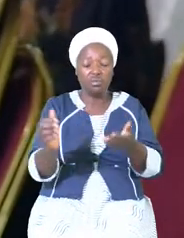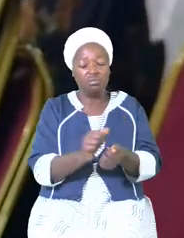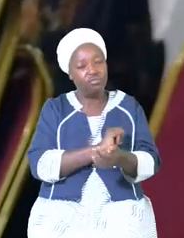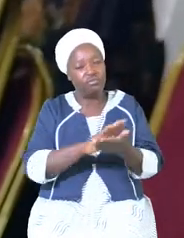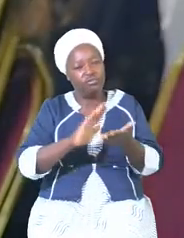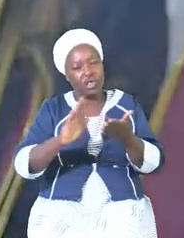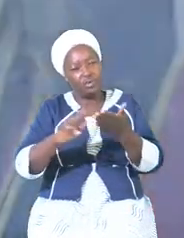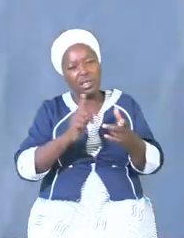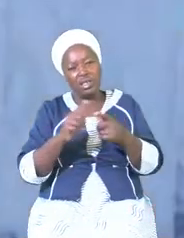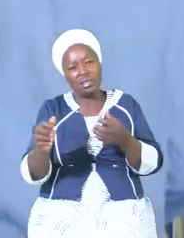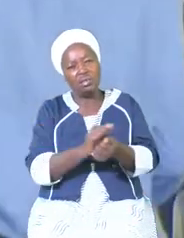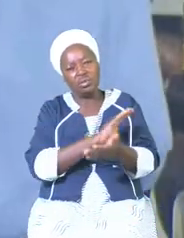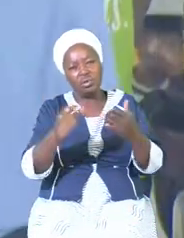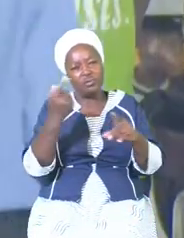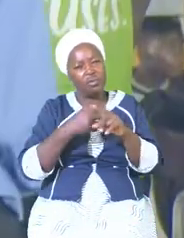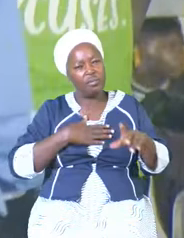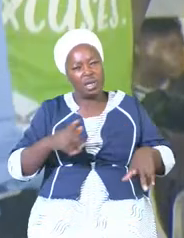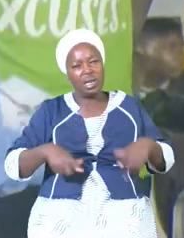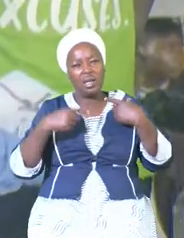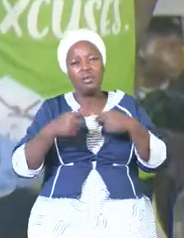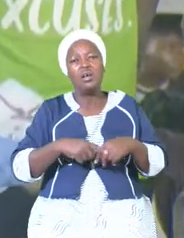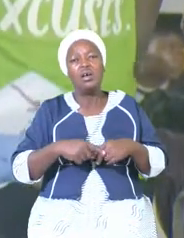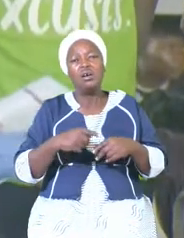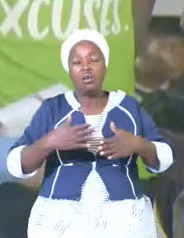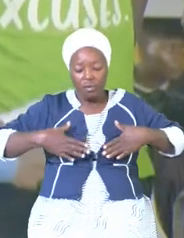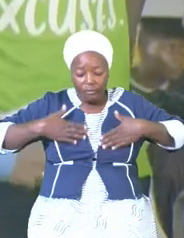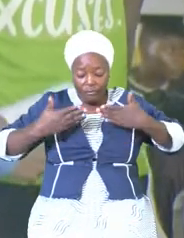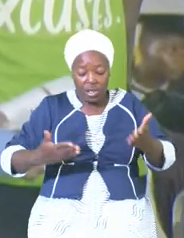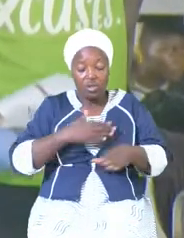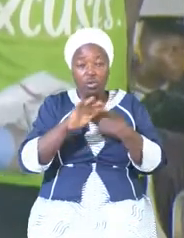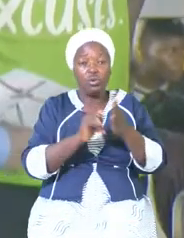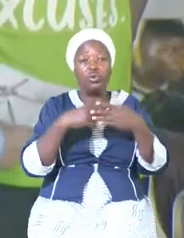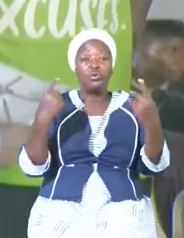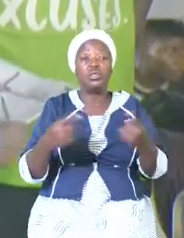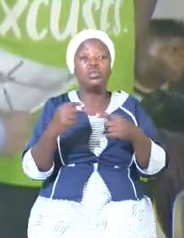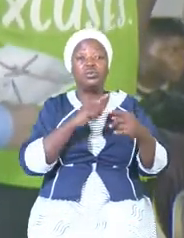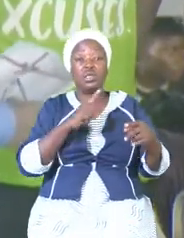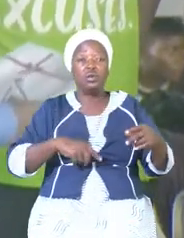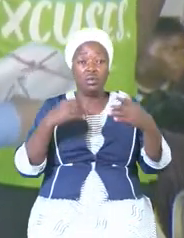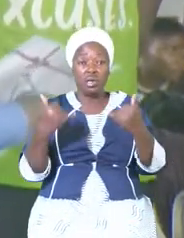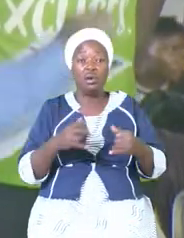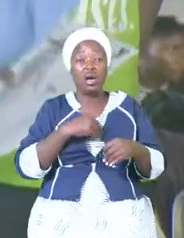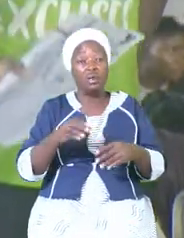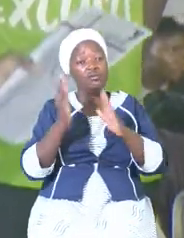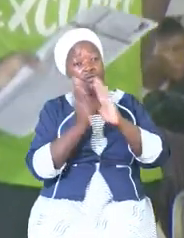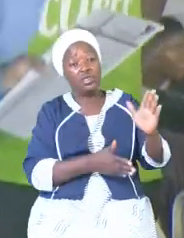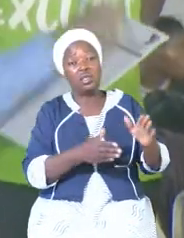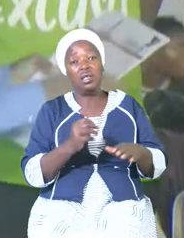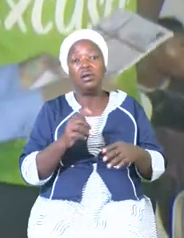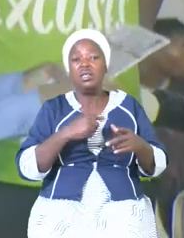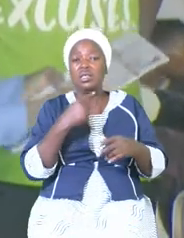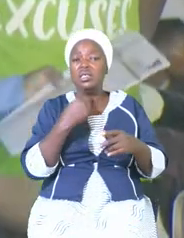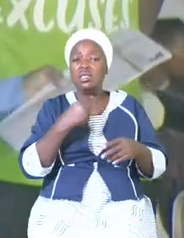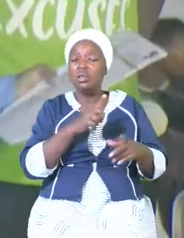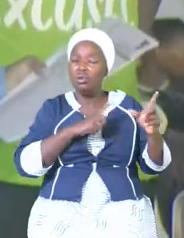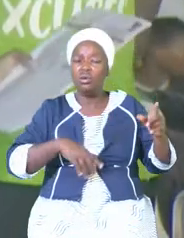there and forsake them. Confess them and say, "Lord, here they are." Expose them. Don't cover